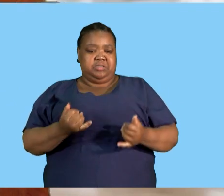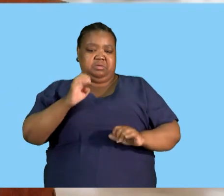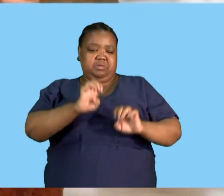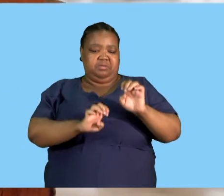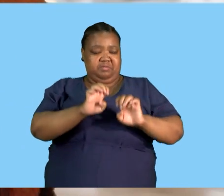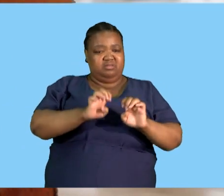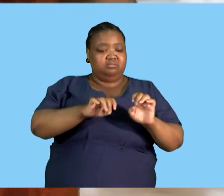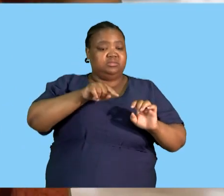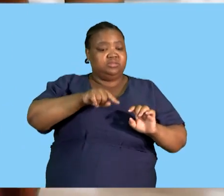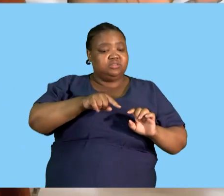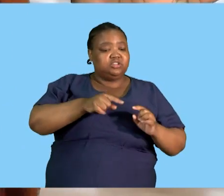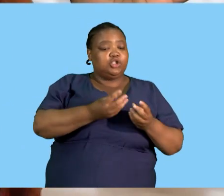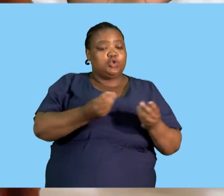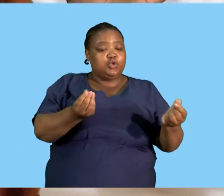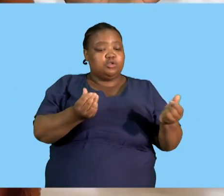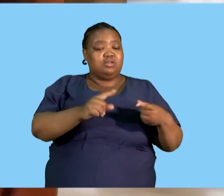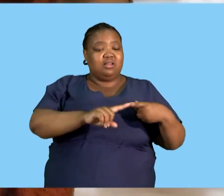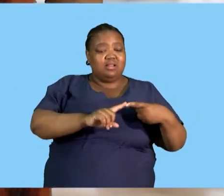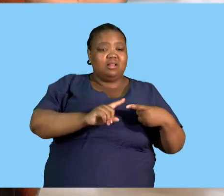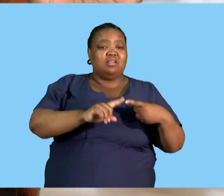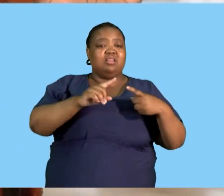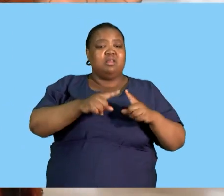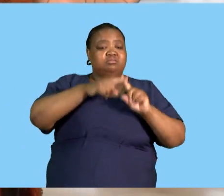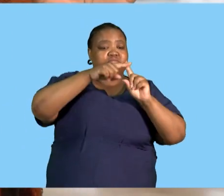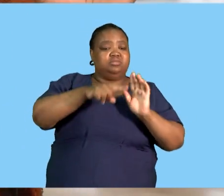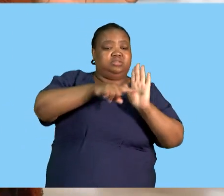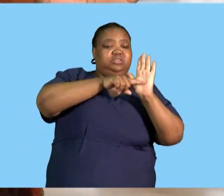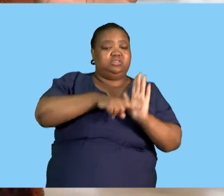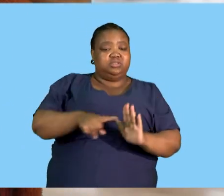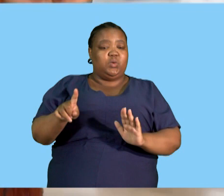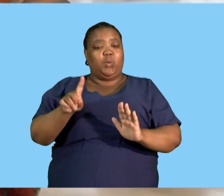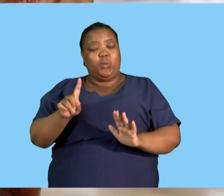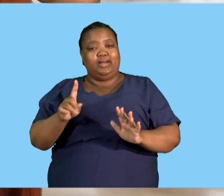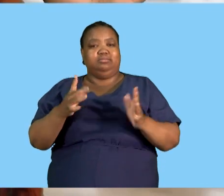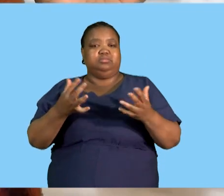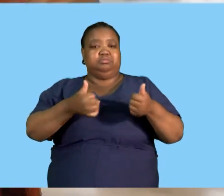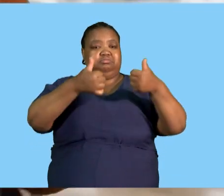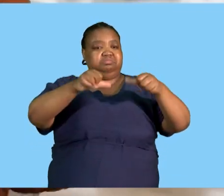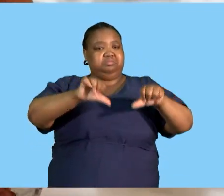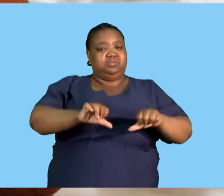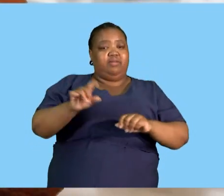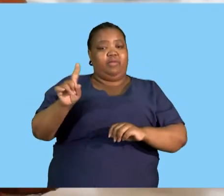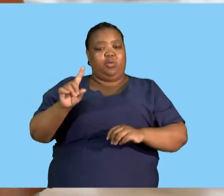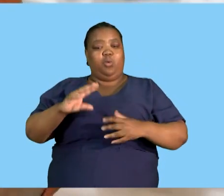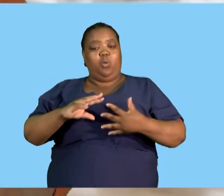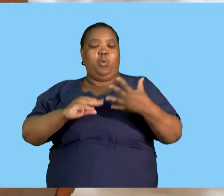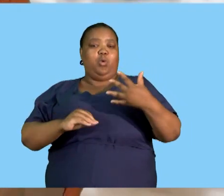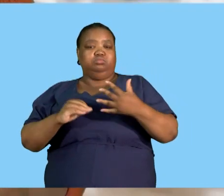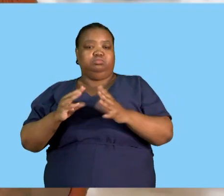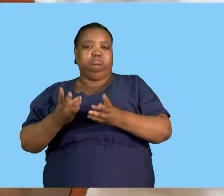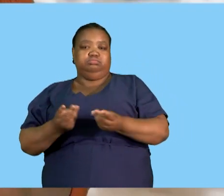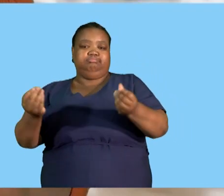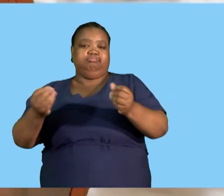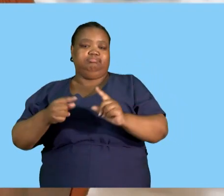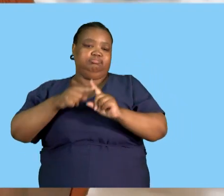now need to evaluate it. What are the benefits of this and what are the challenges of using this solution or choosing this solution, and with all